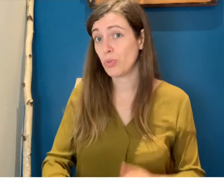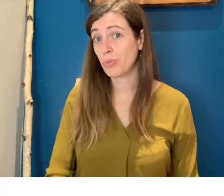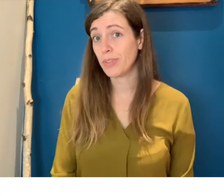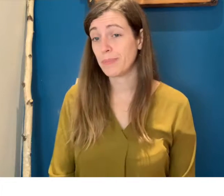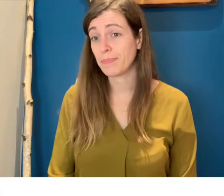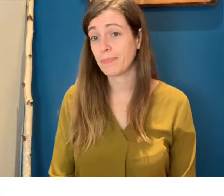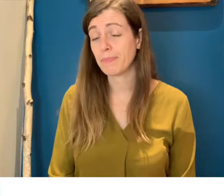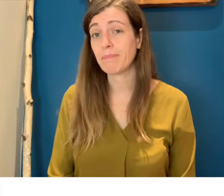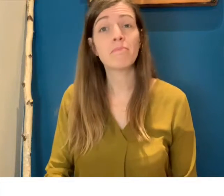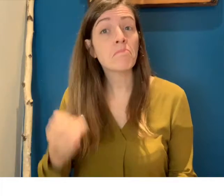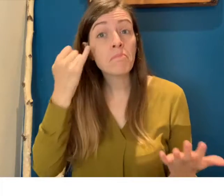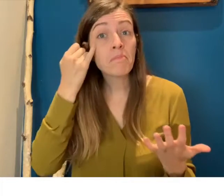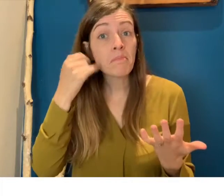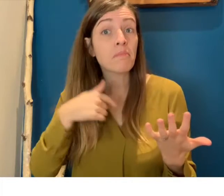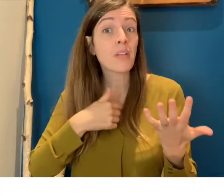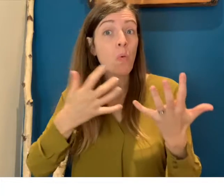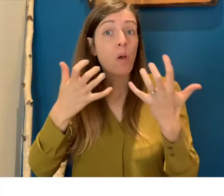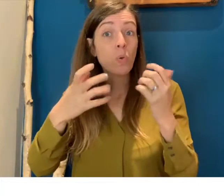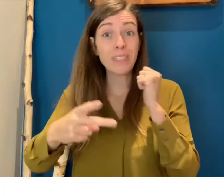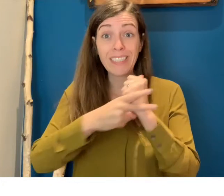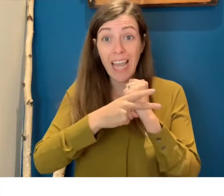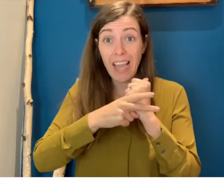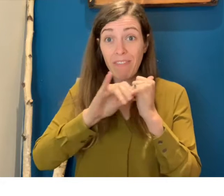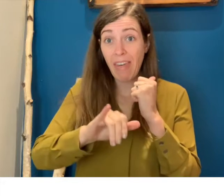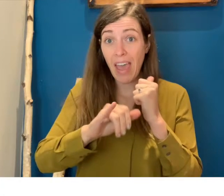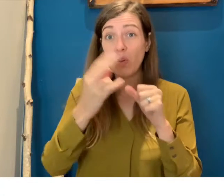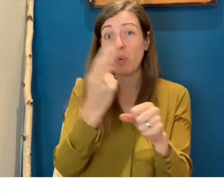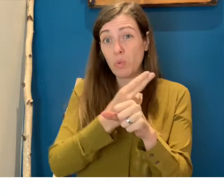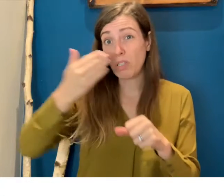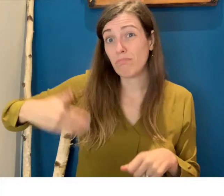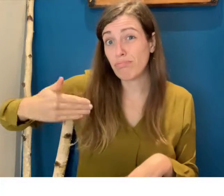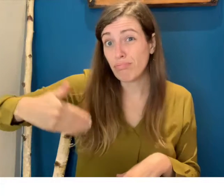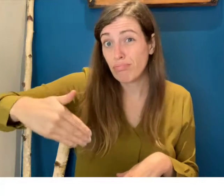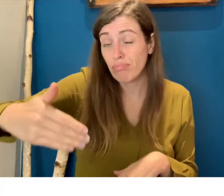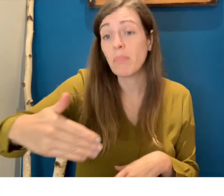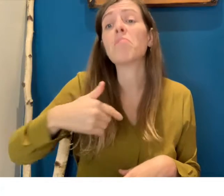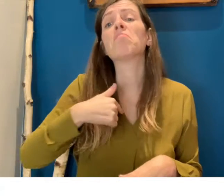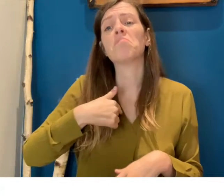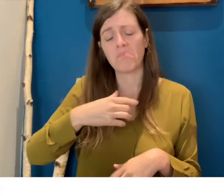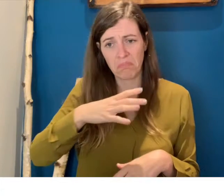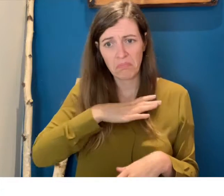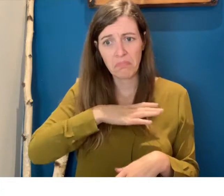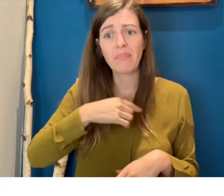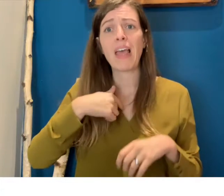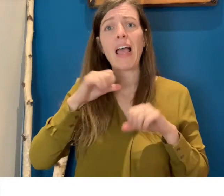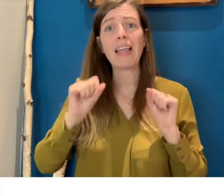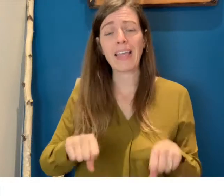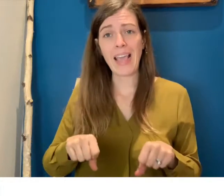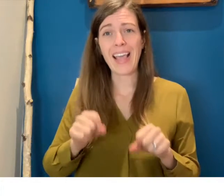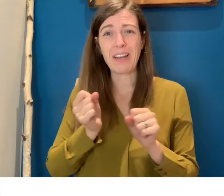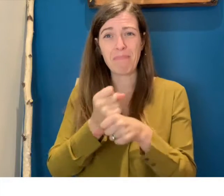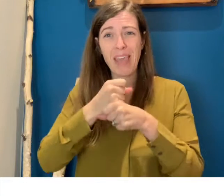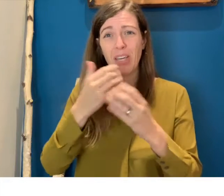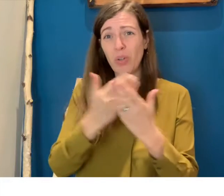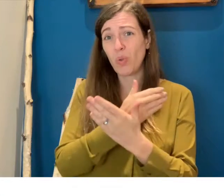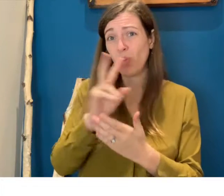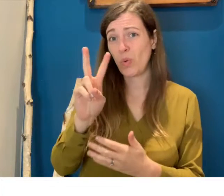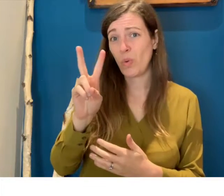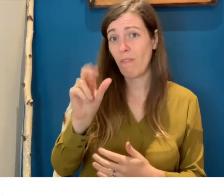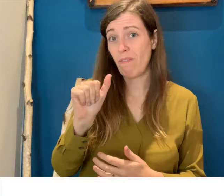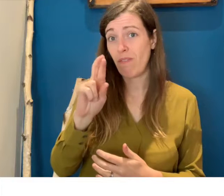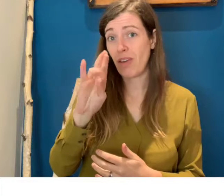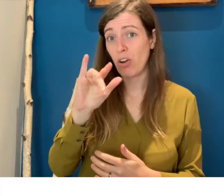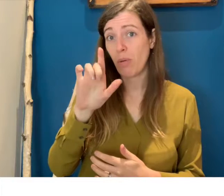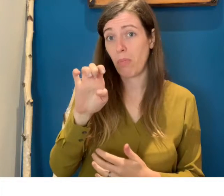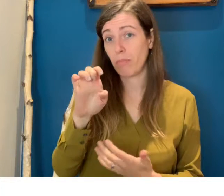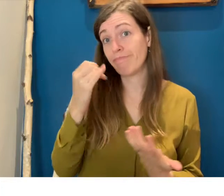I've now filtered it, so you only see the students who are in a mainstream program. Sometimes you want to save data like this, a data